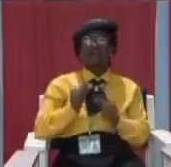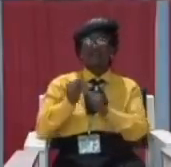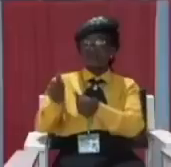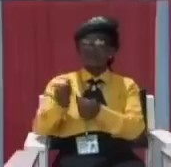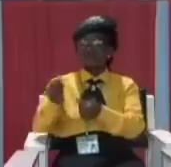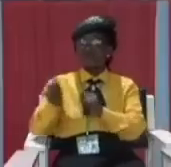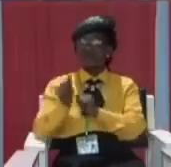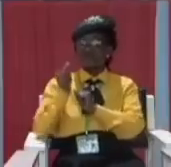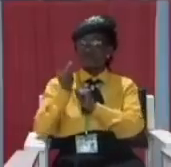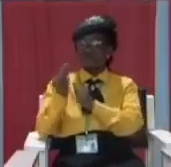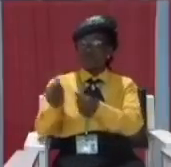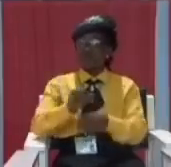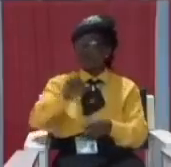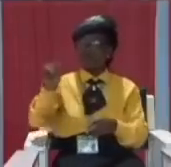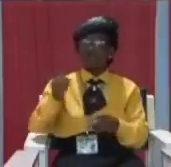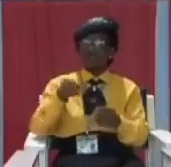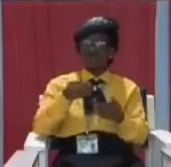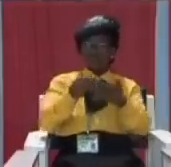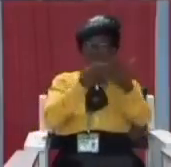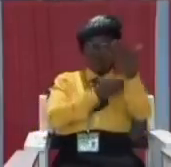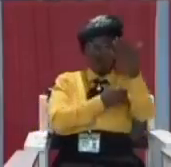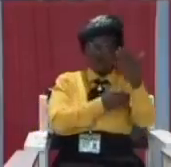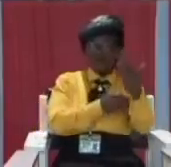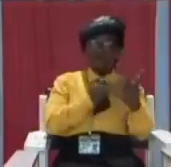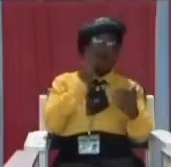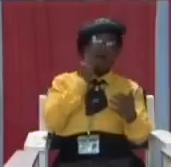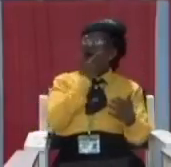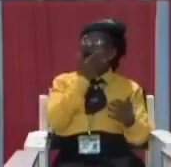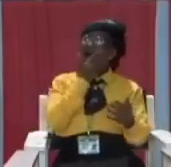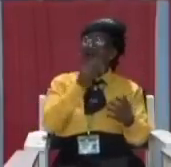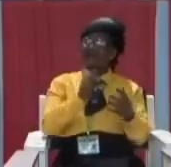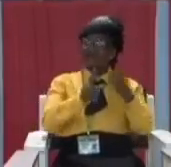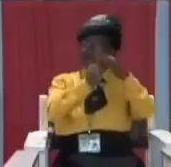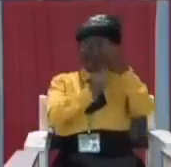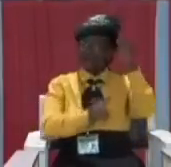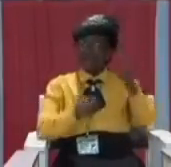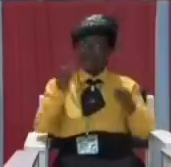disappeared. They searched everywhere, they couldn't find it.